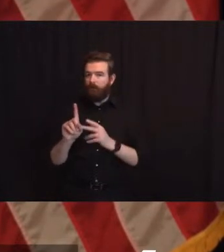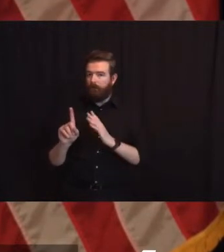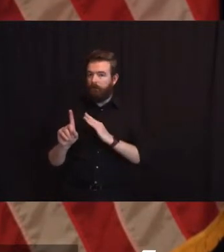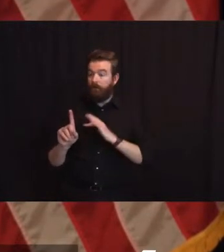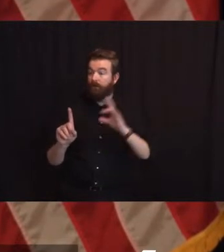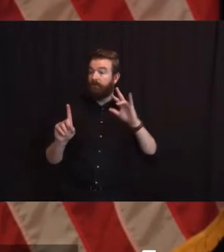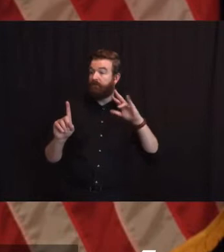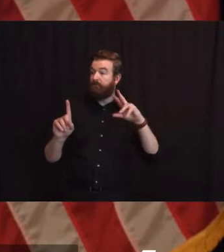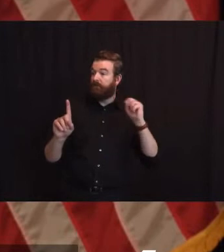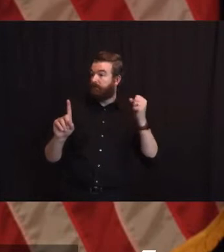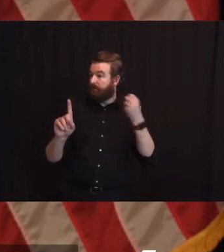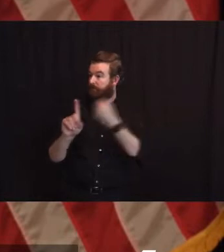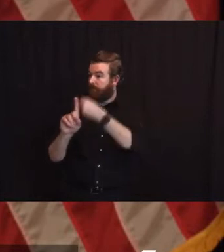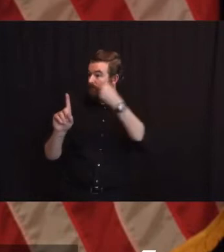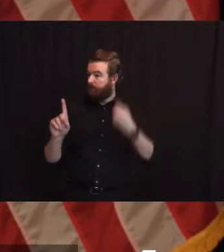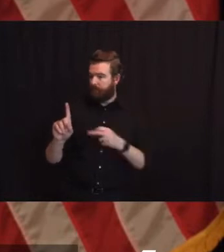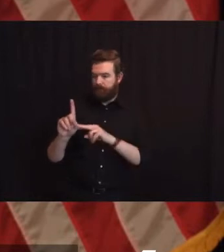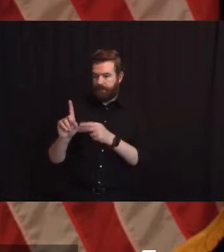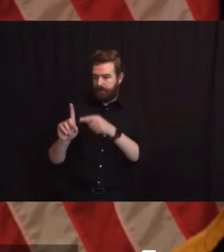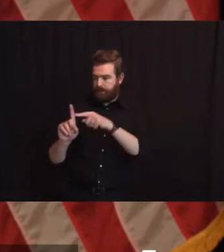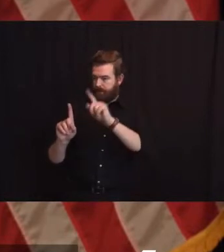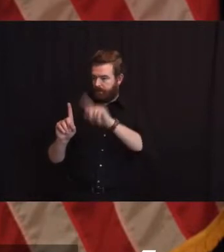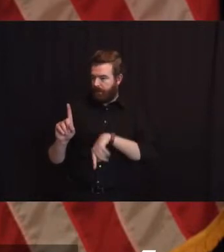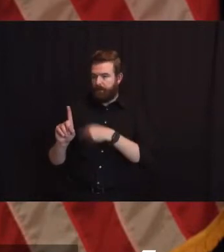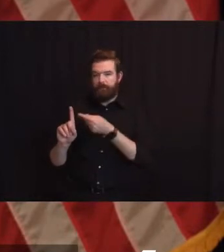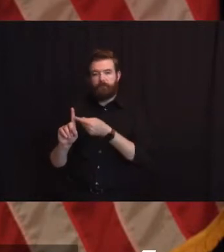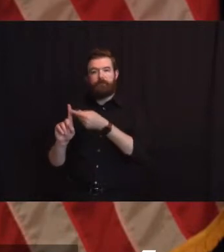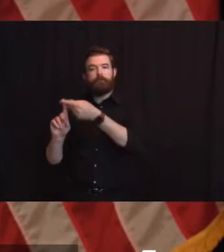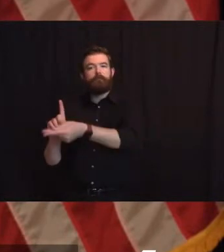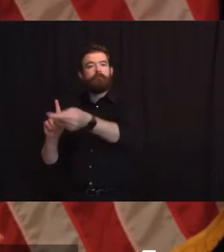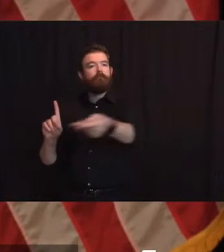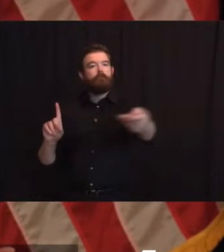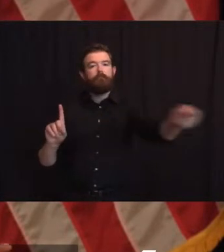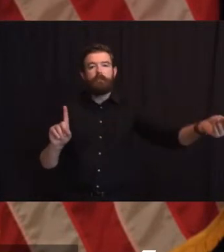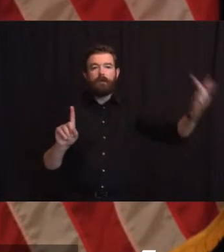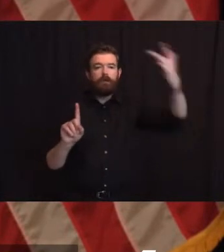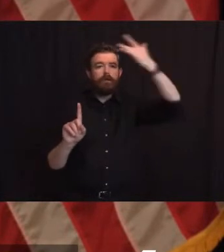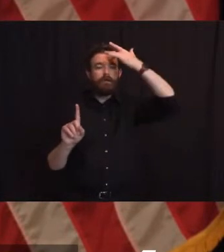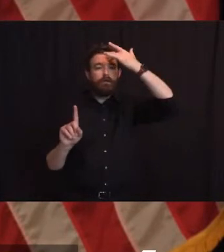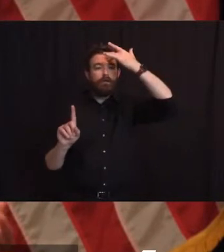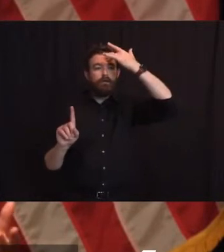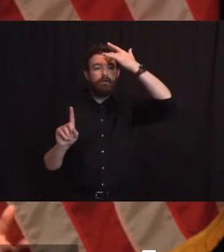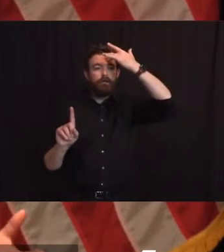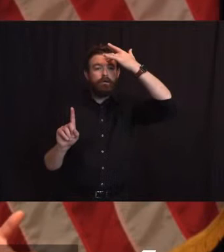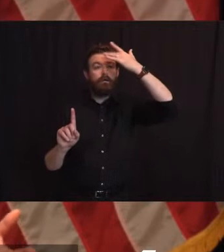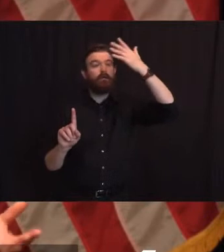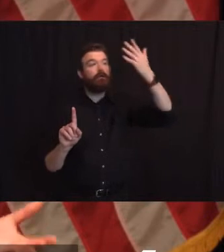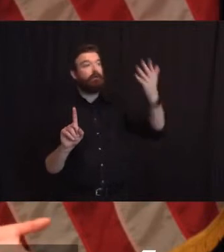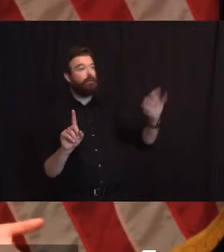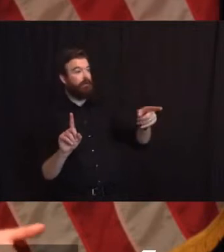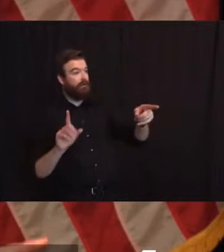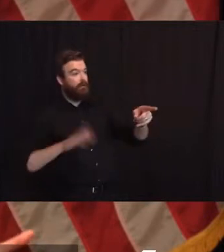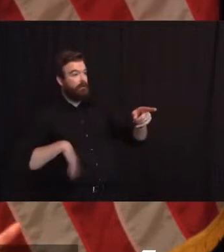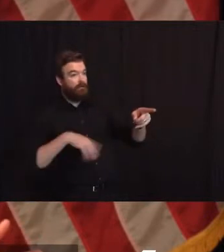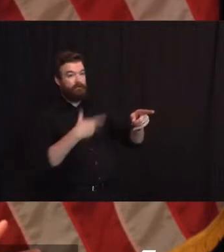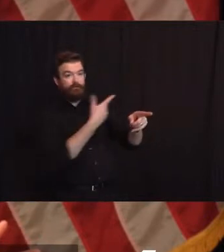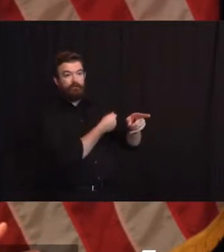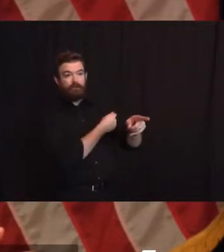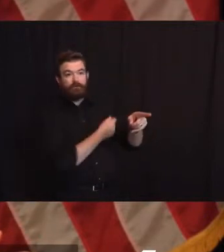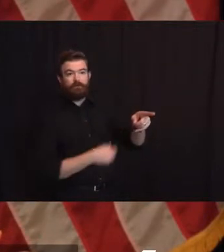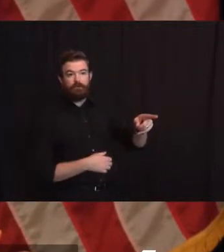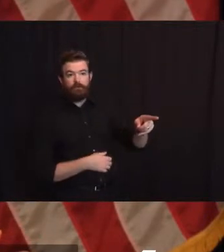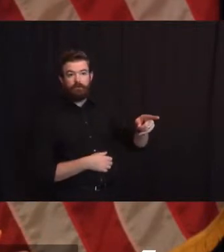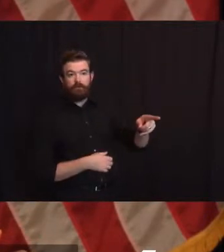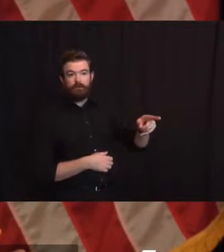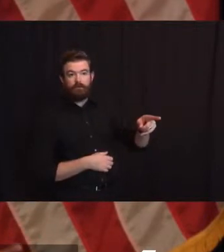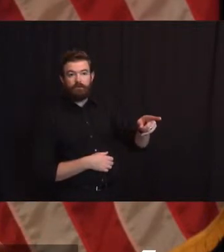there. However, on the other hand, unvaccinated individuals, we know very much how much asymptomatic spread did play a role